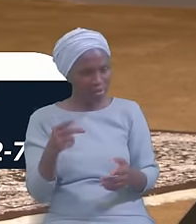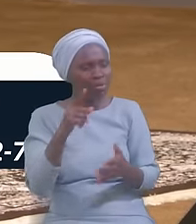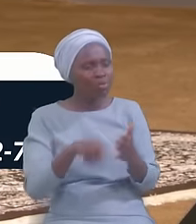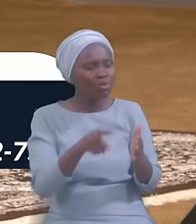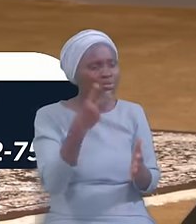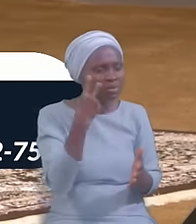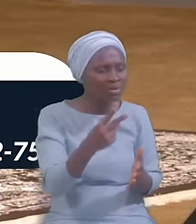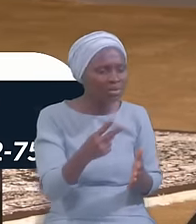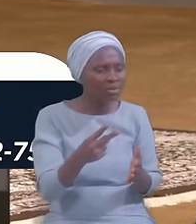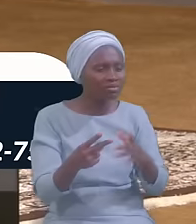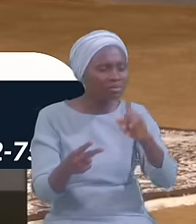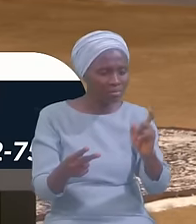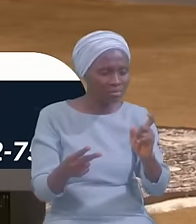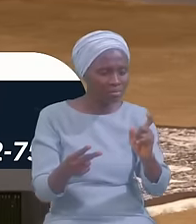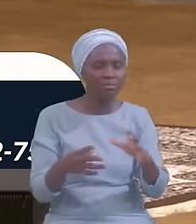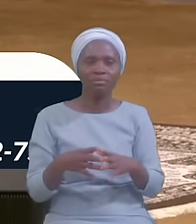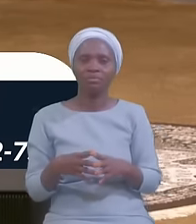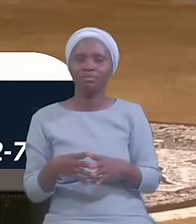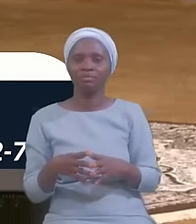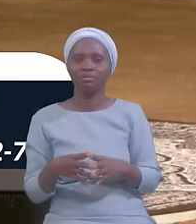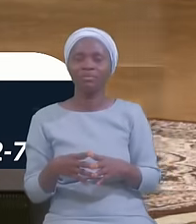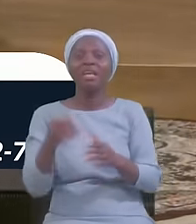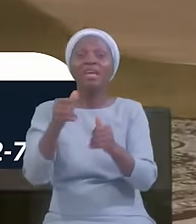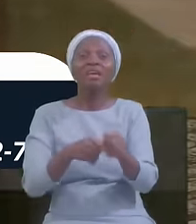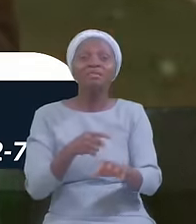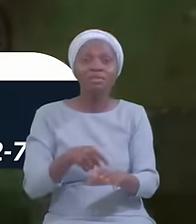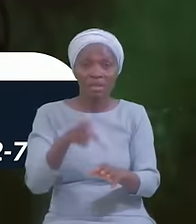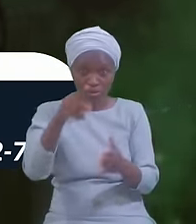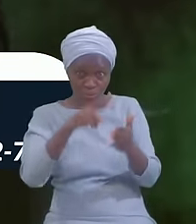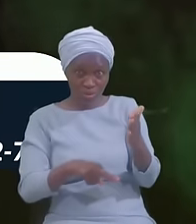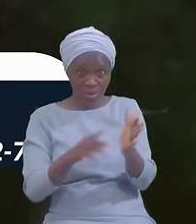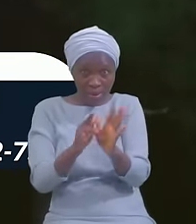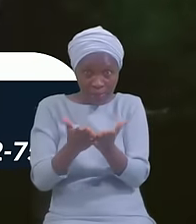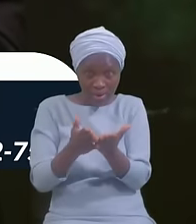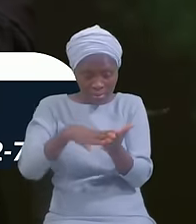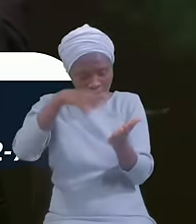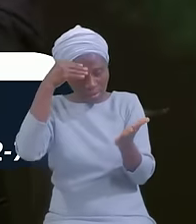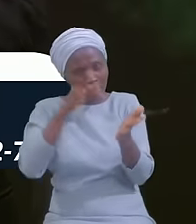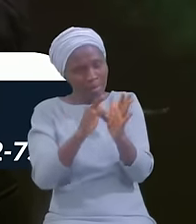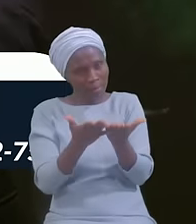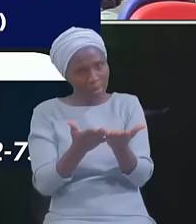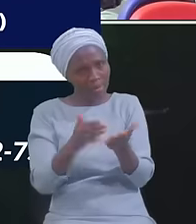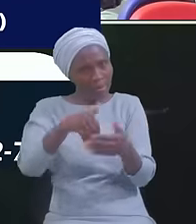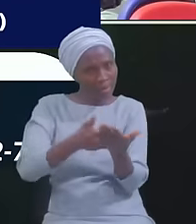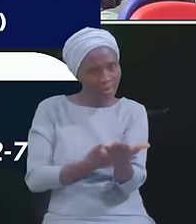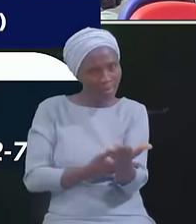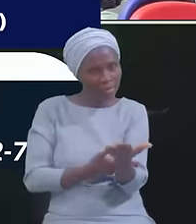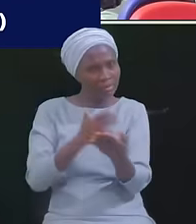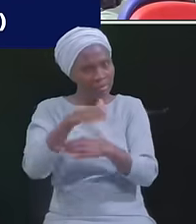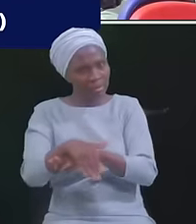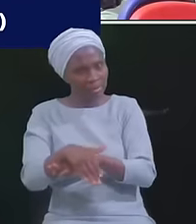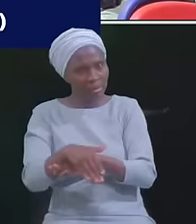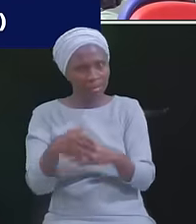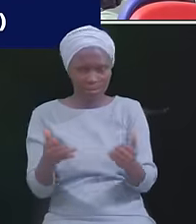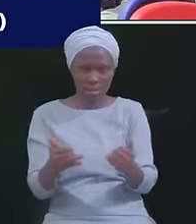seest thou? Every time you read the Bible, your quiet time, what seest thou